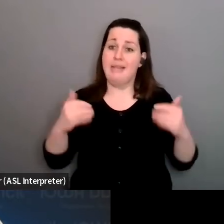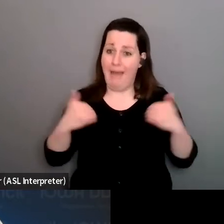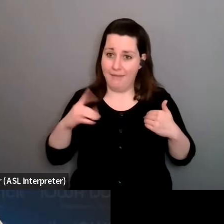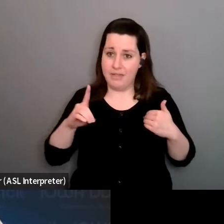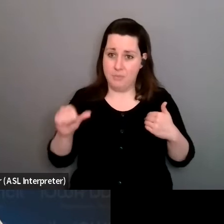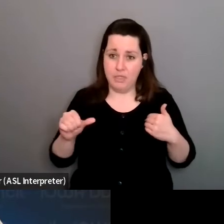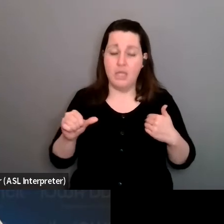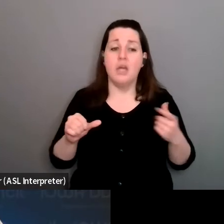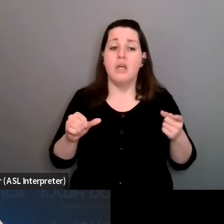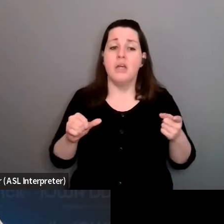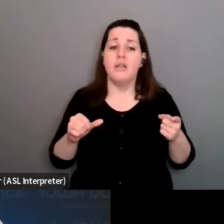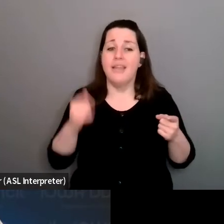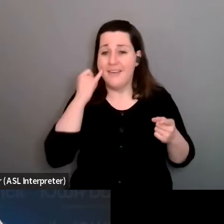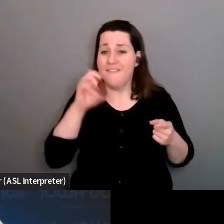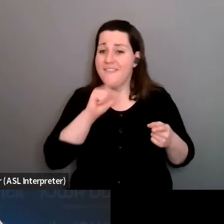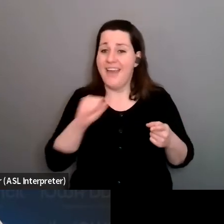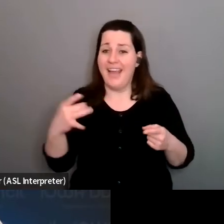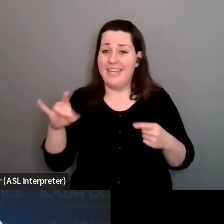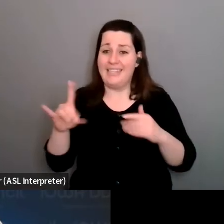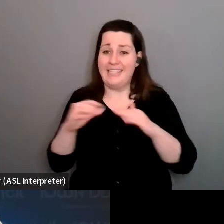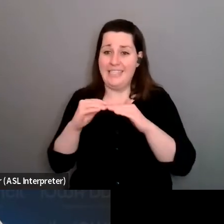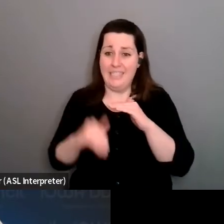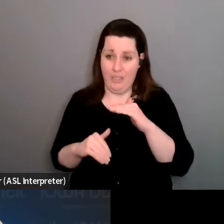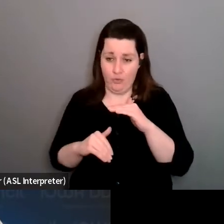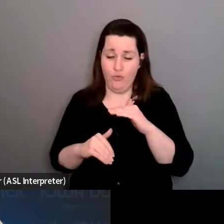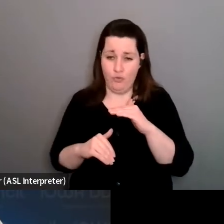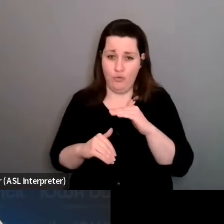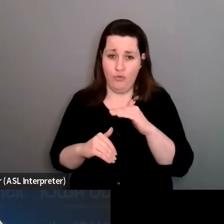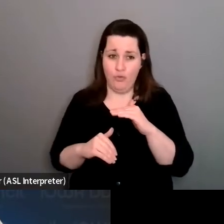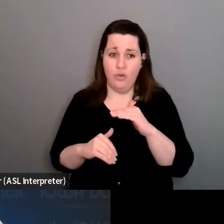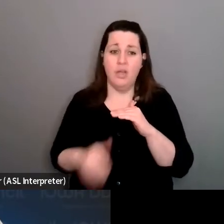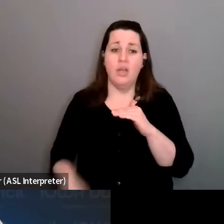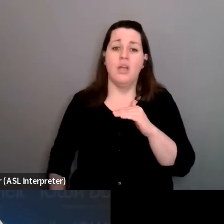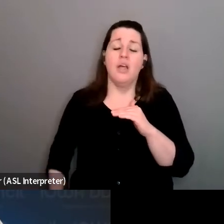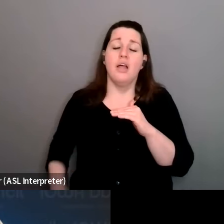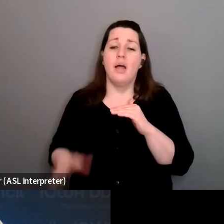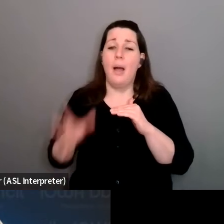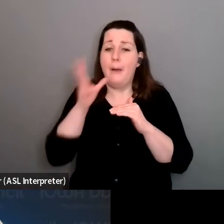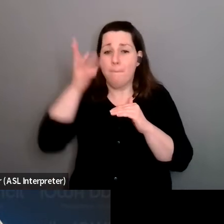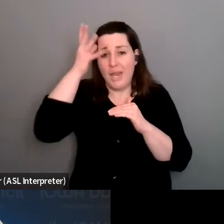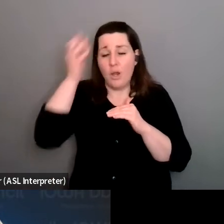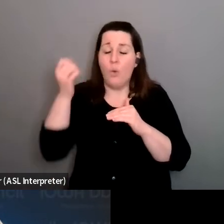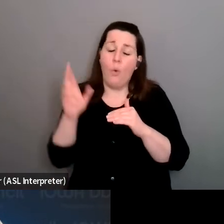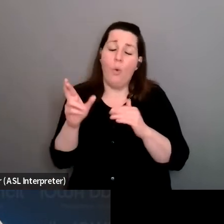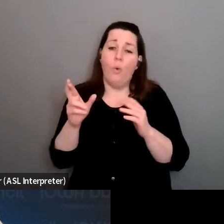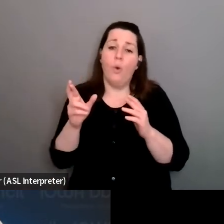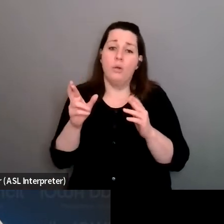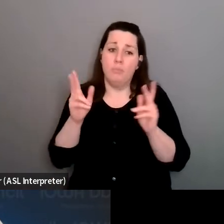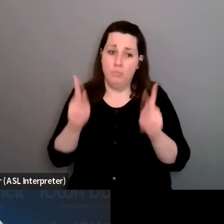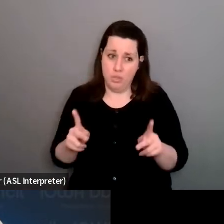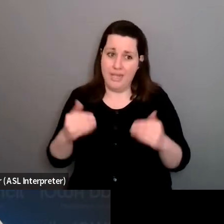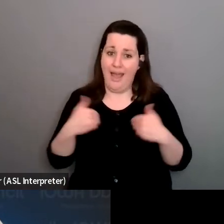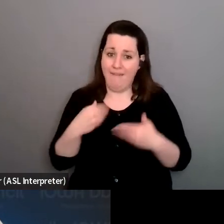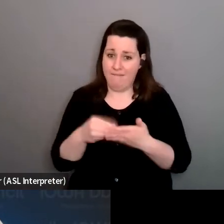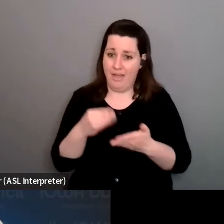are under the age of 18, in that case, a parent or an individual with financial authority